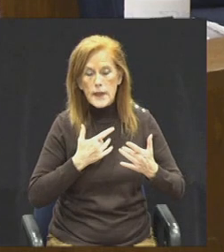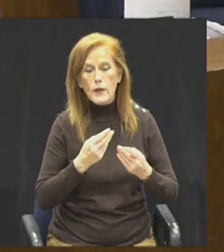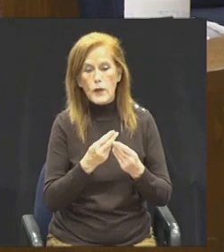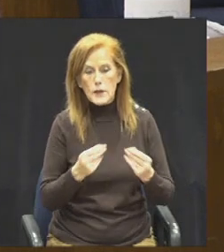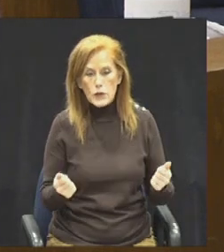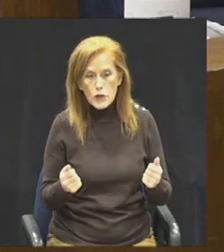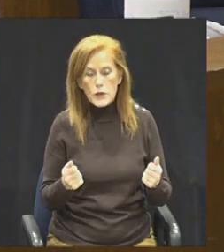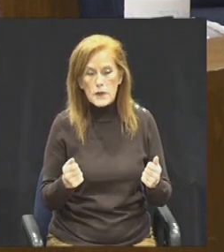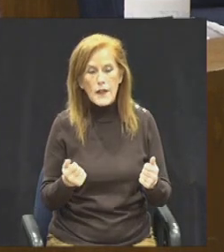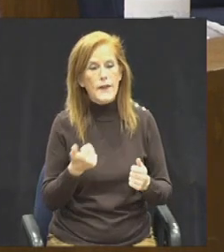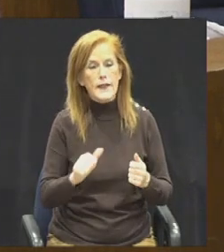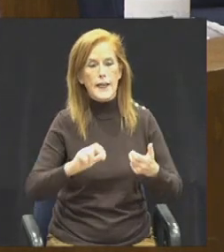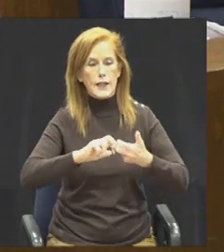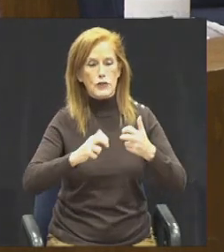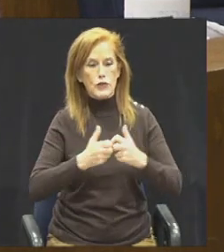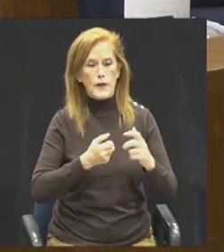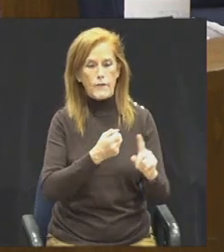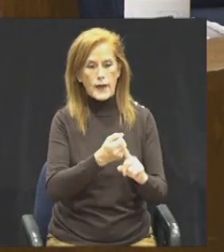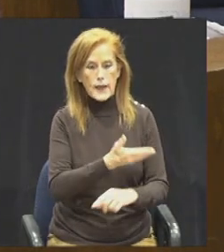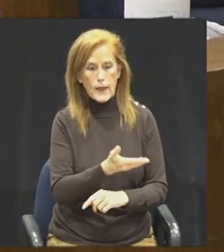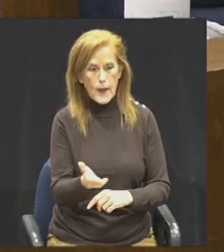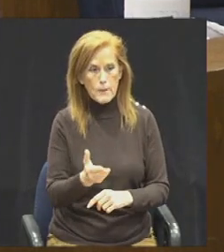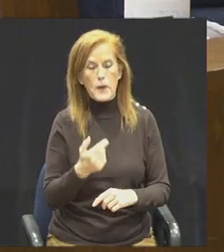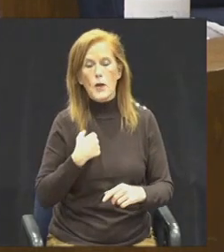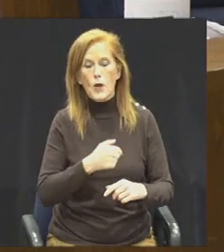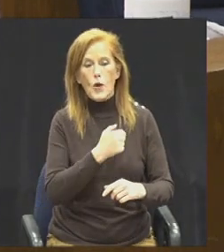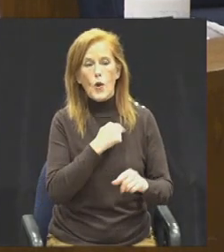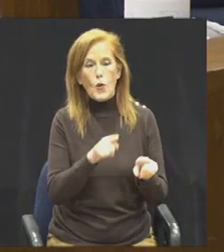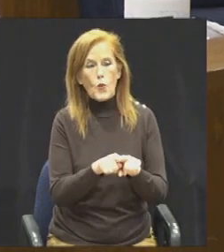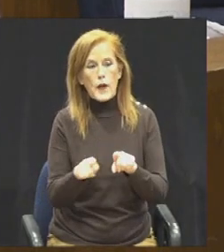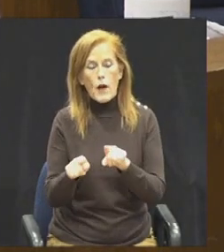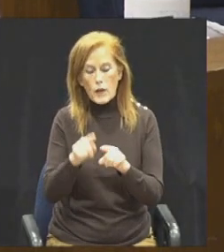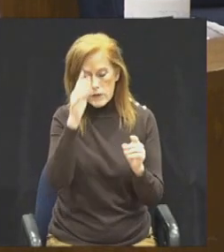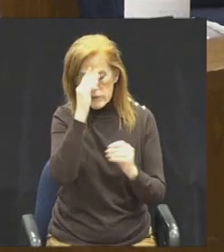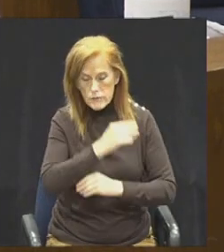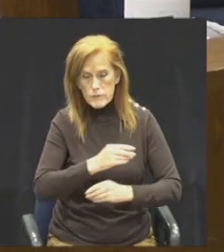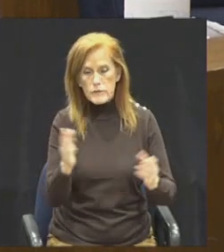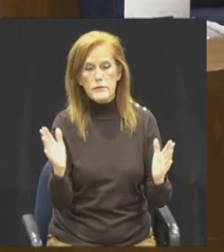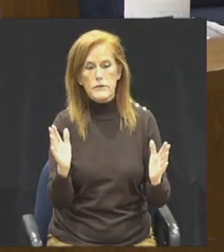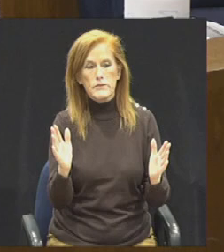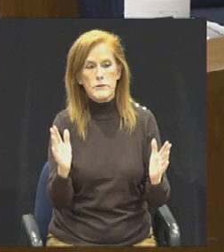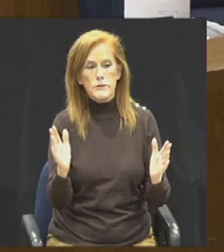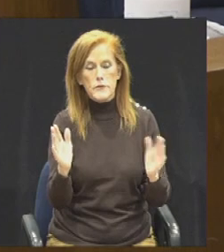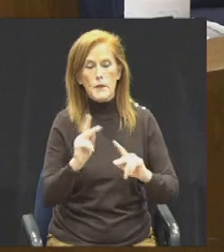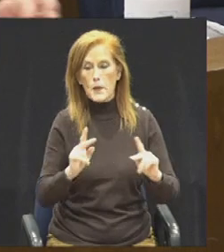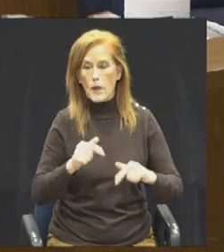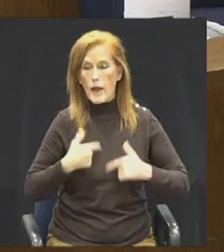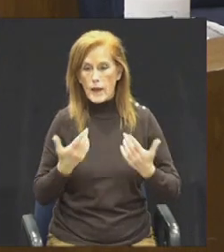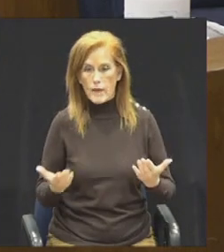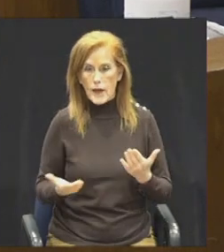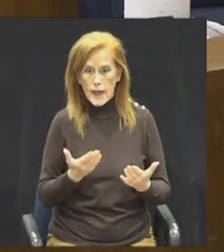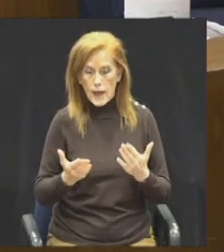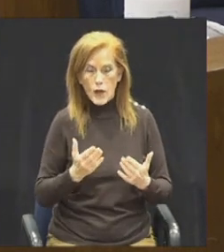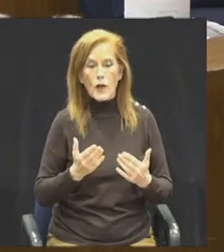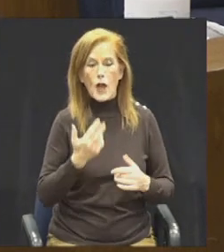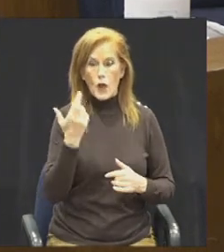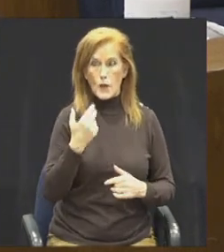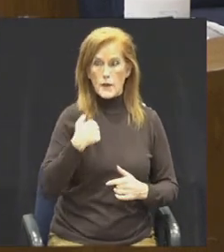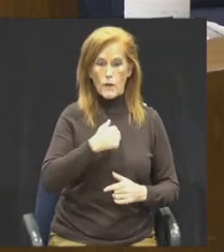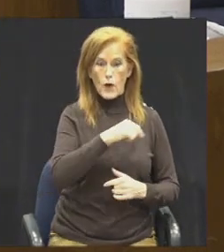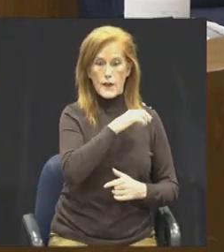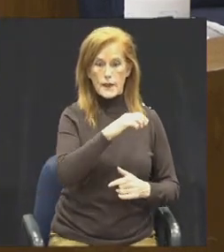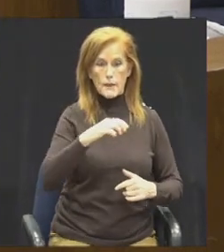regarding issues affecting them. We publicize to the citizens of Omaha, and the role of the Mayor's Commission